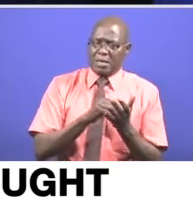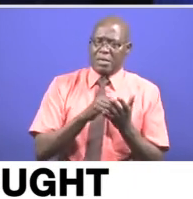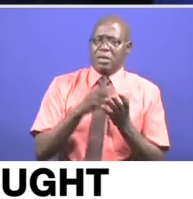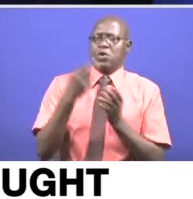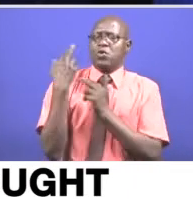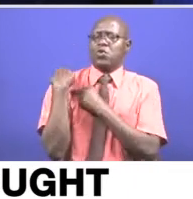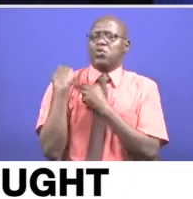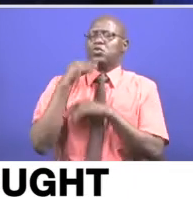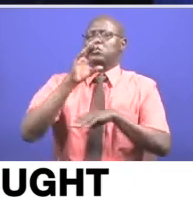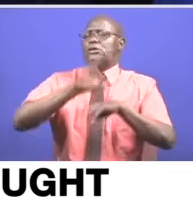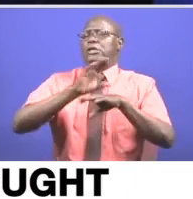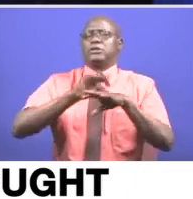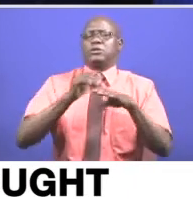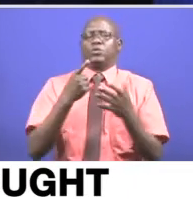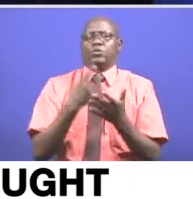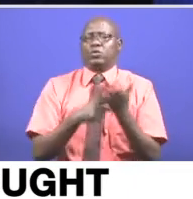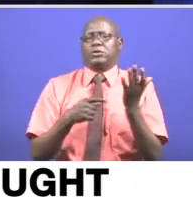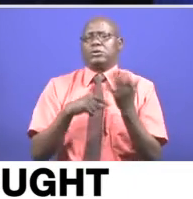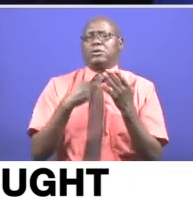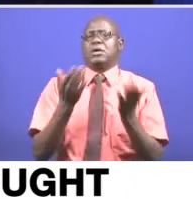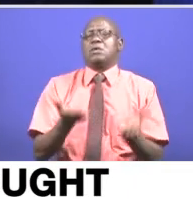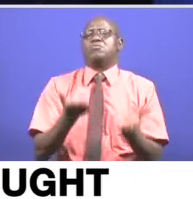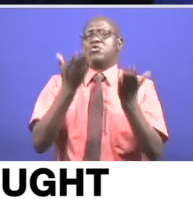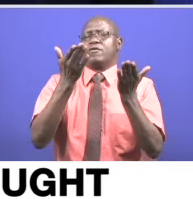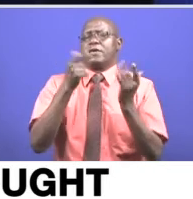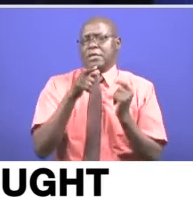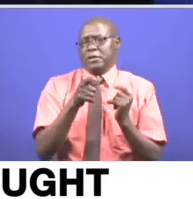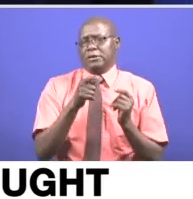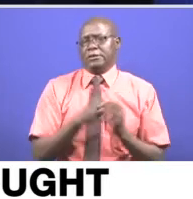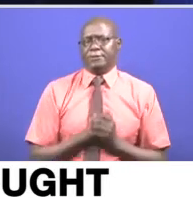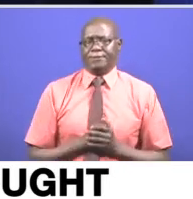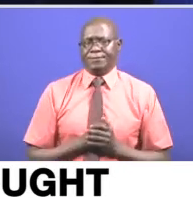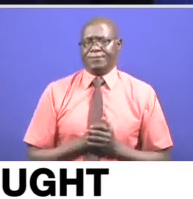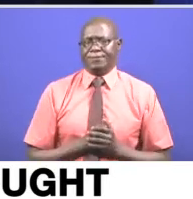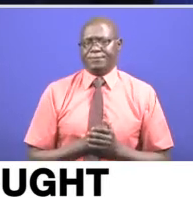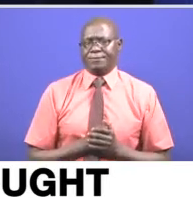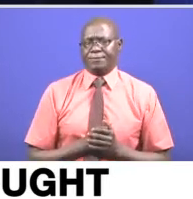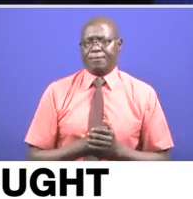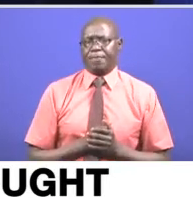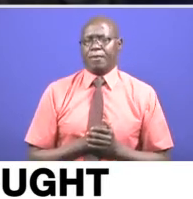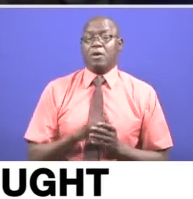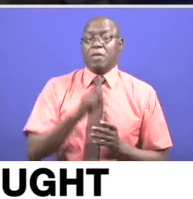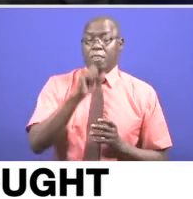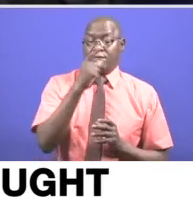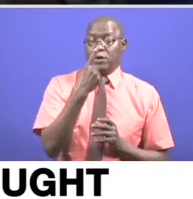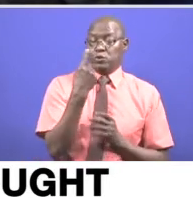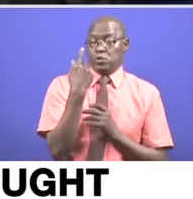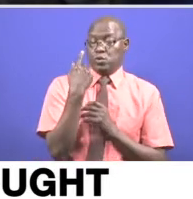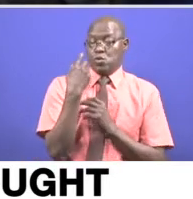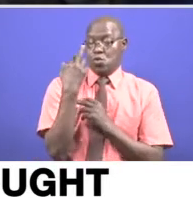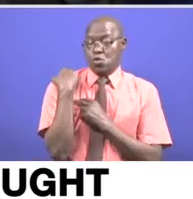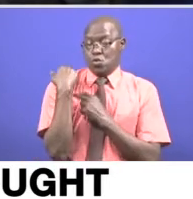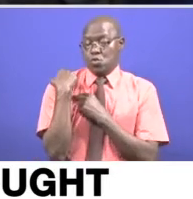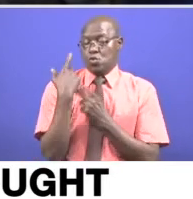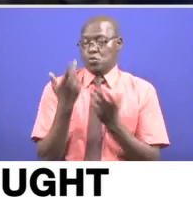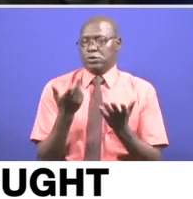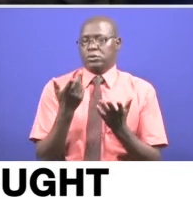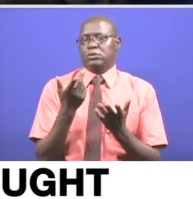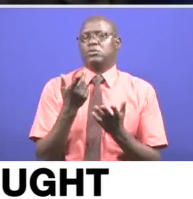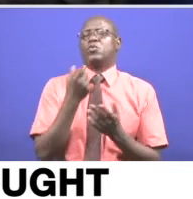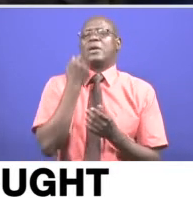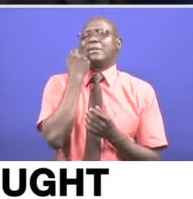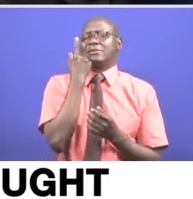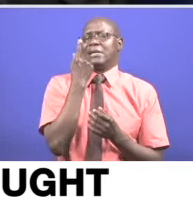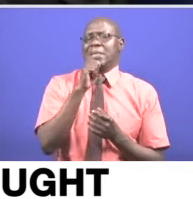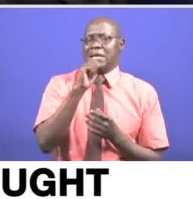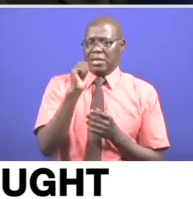is in alleviating such situations. The first role is realizing that Kenya is